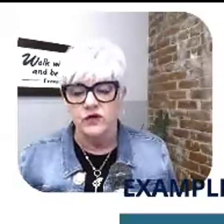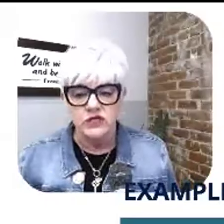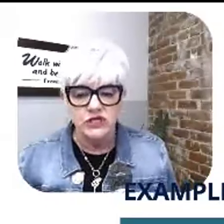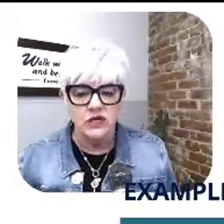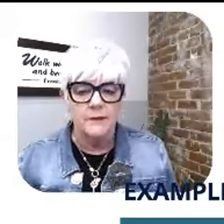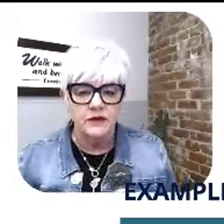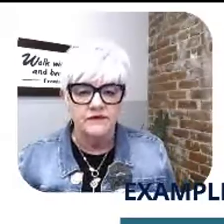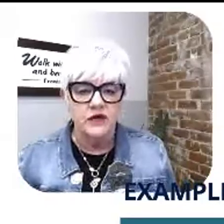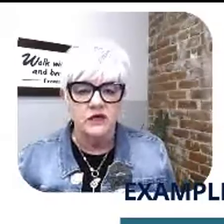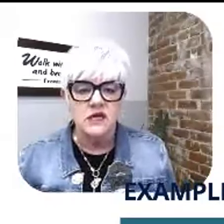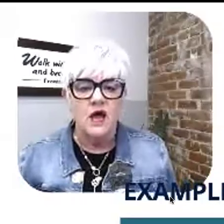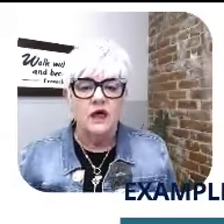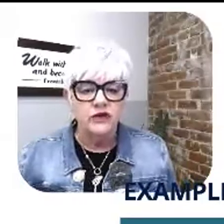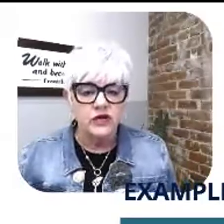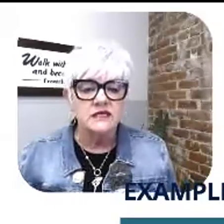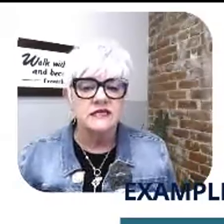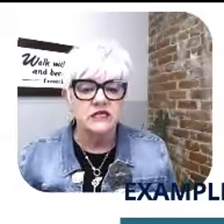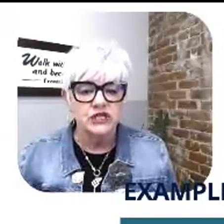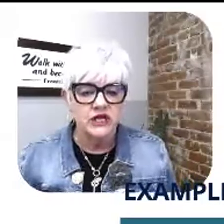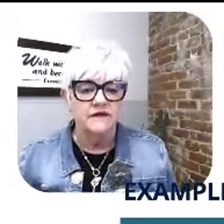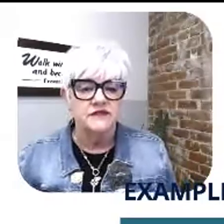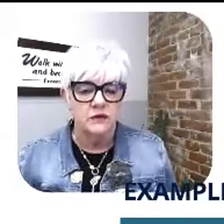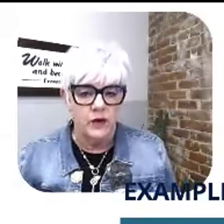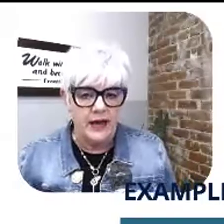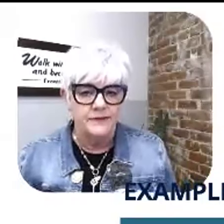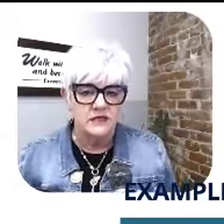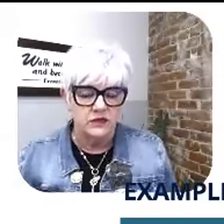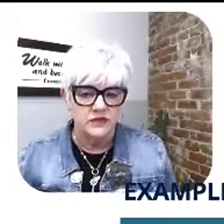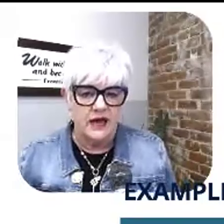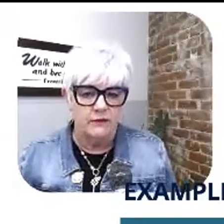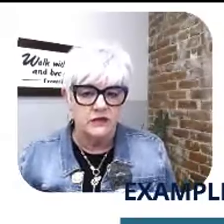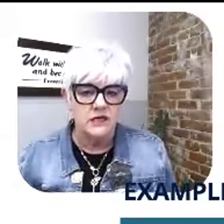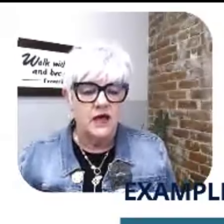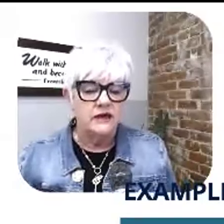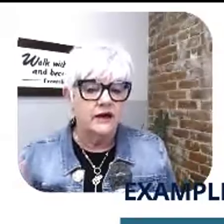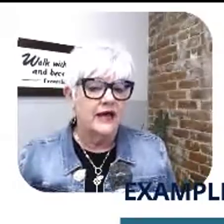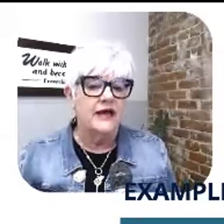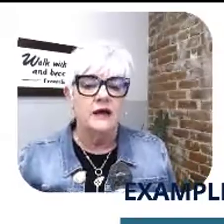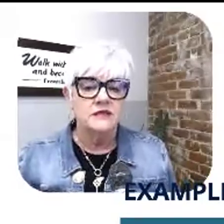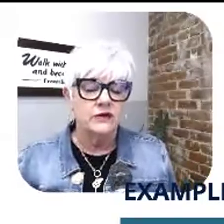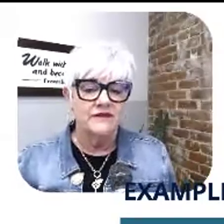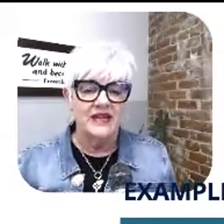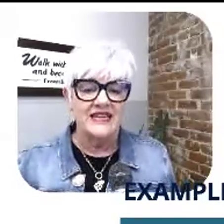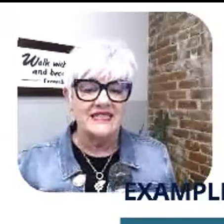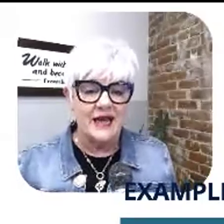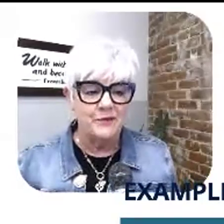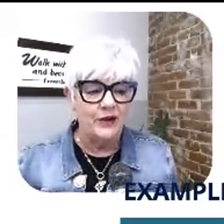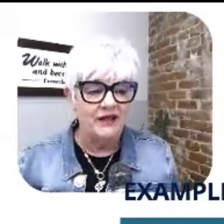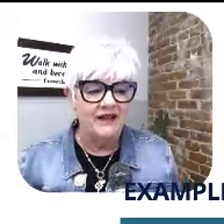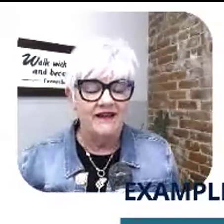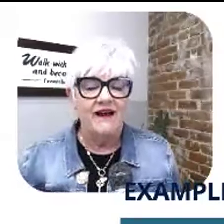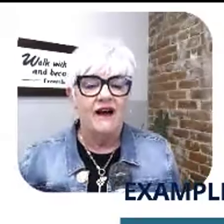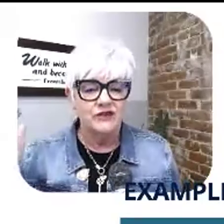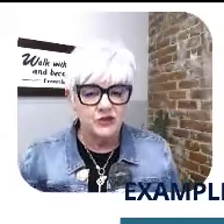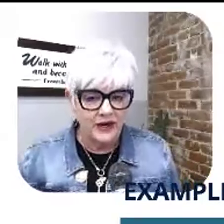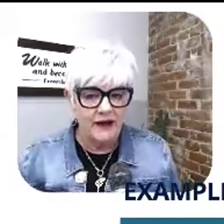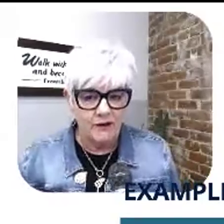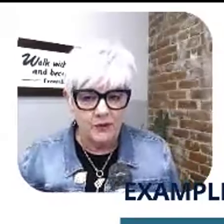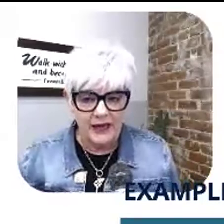the first couple of years, you're going to see a shift in what happens in those hours. Now, again, I'm still giving an example